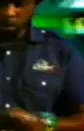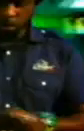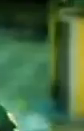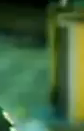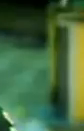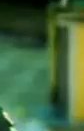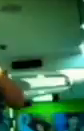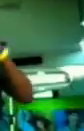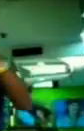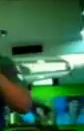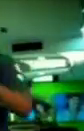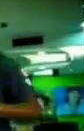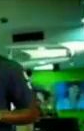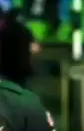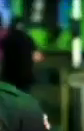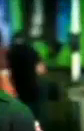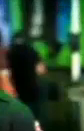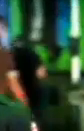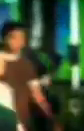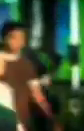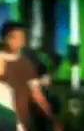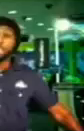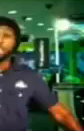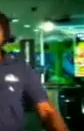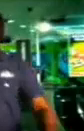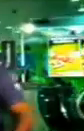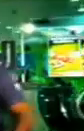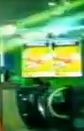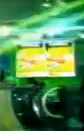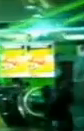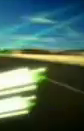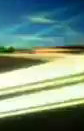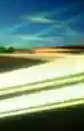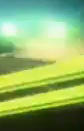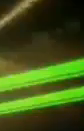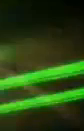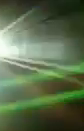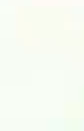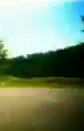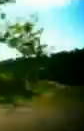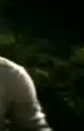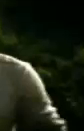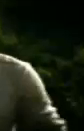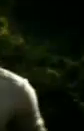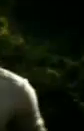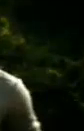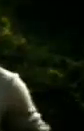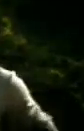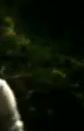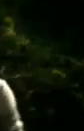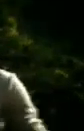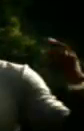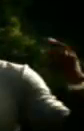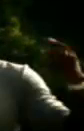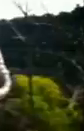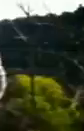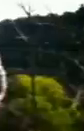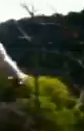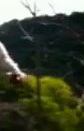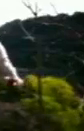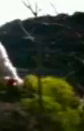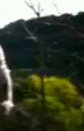$25 free for the first $25 top-up of the month. Now that is something to shout about. Boom! Plus an extra $20 free top-up when